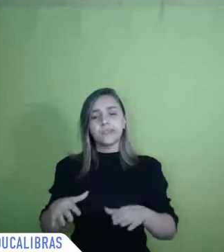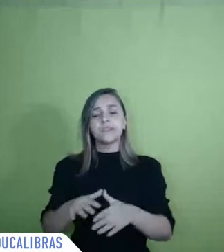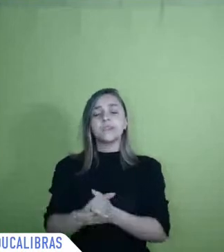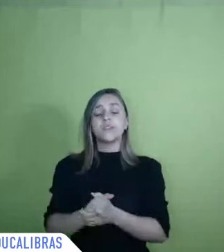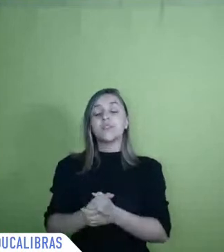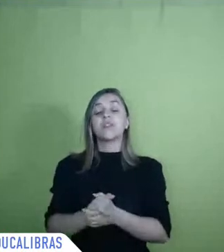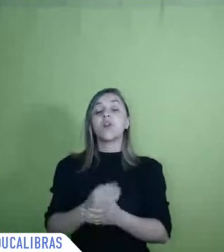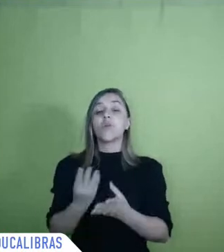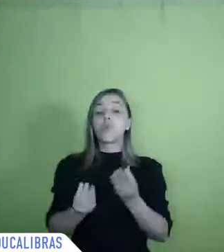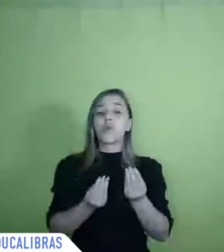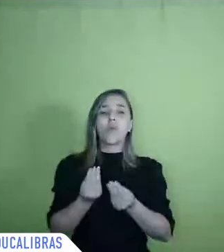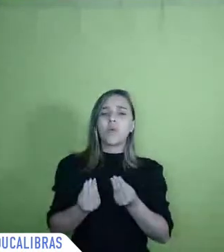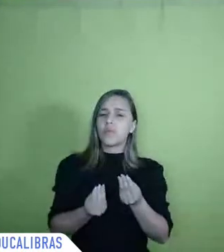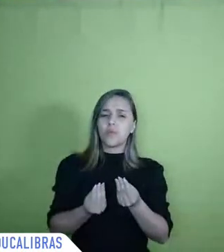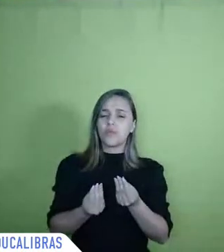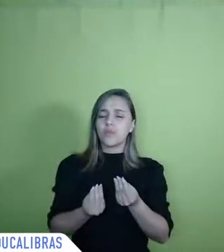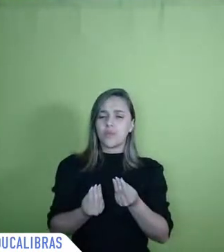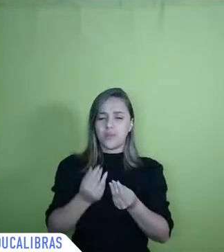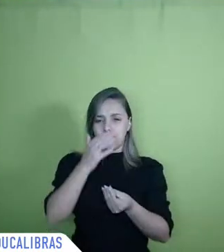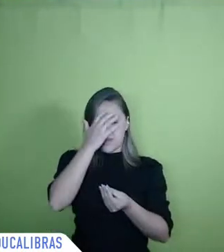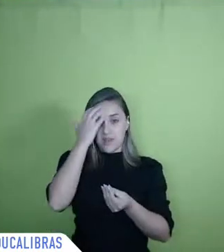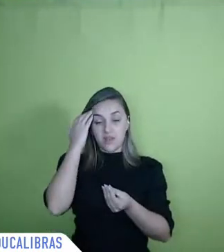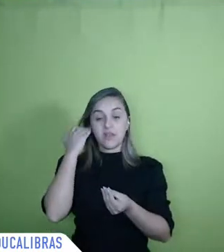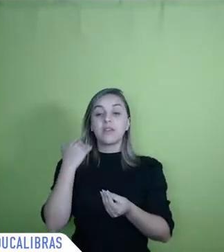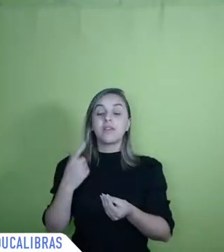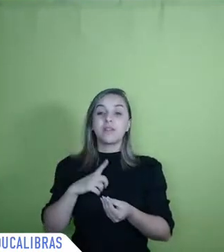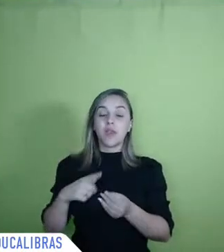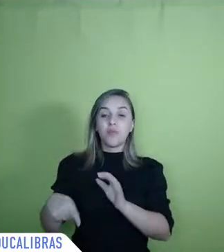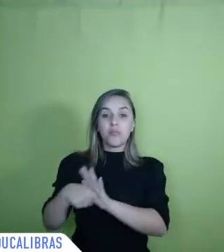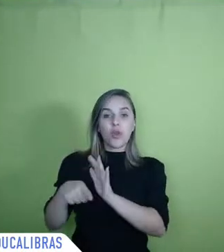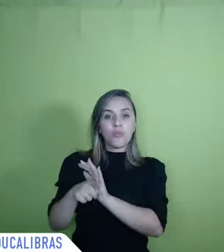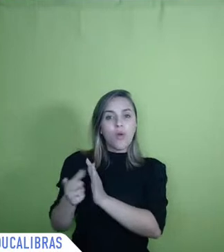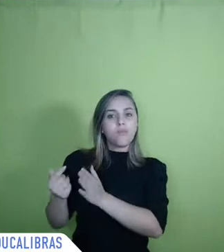work? The richest territories would